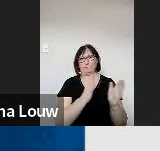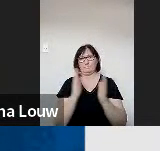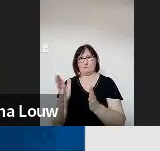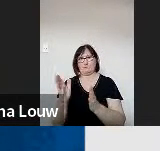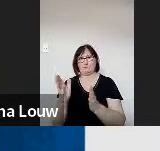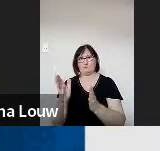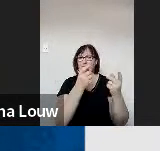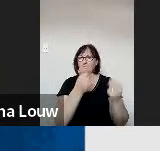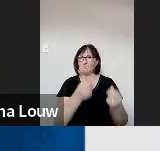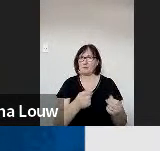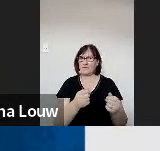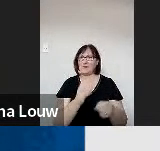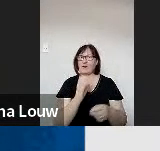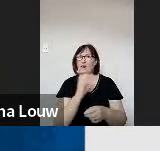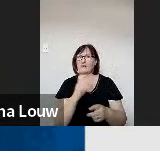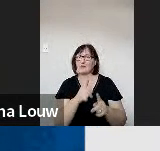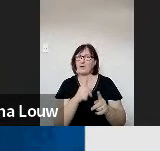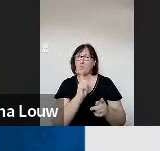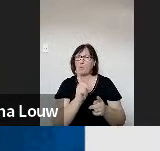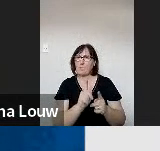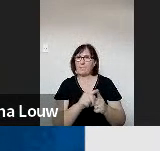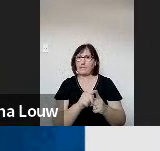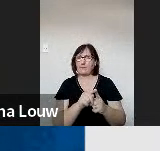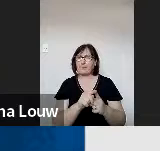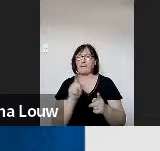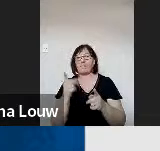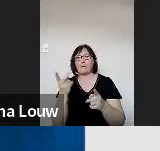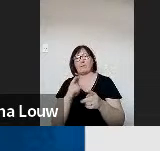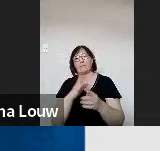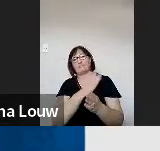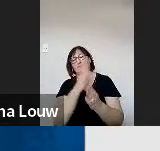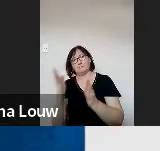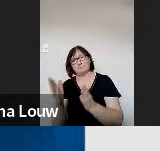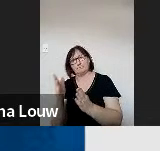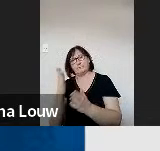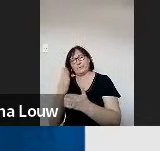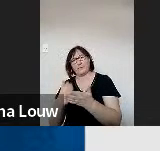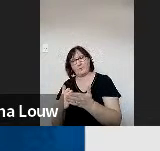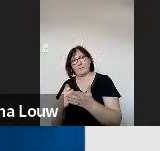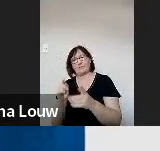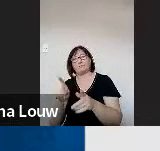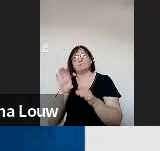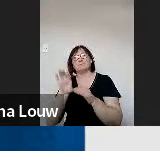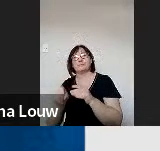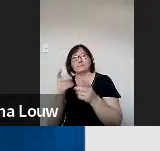part is for tariff determination application process.